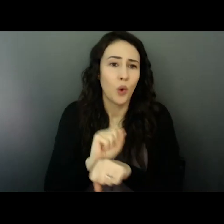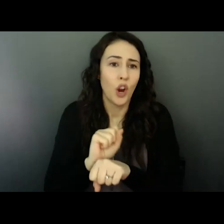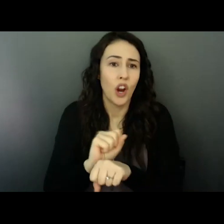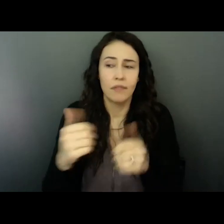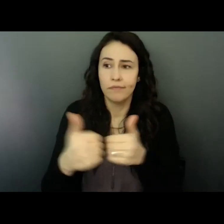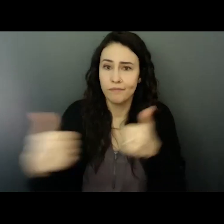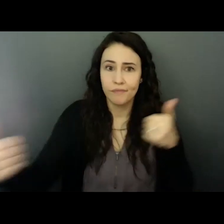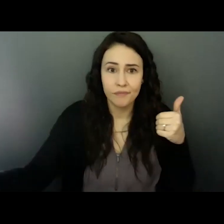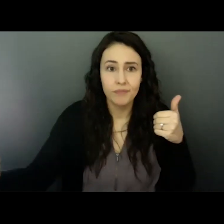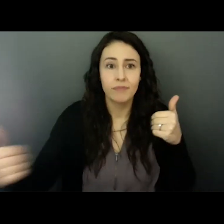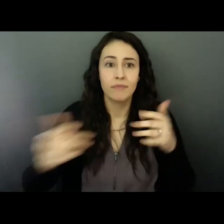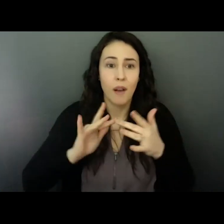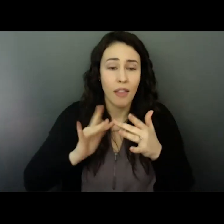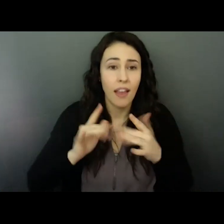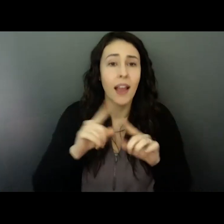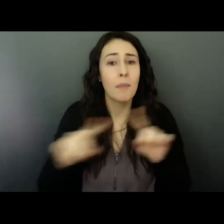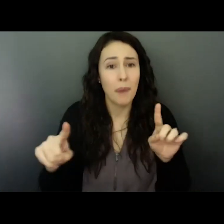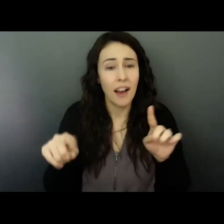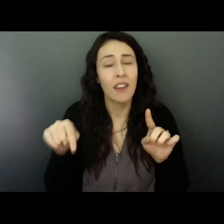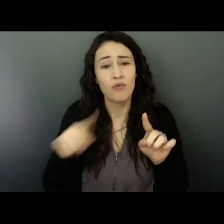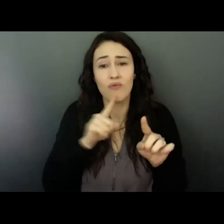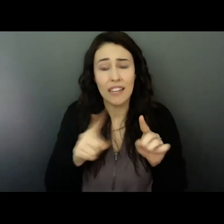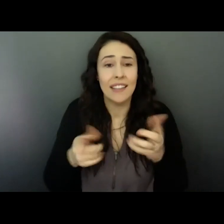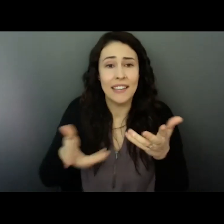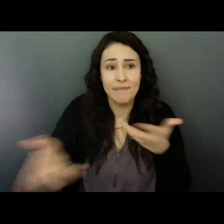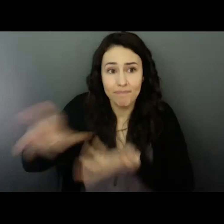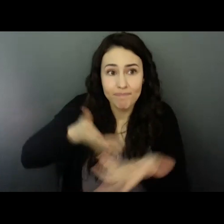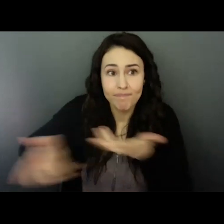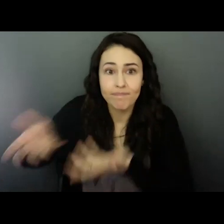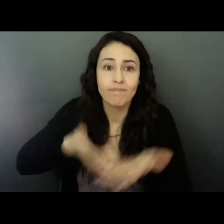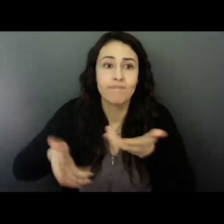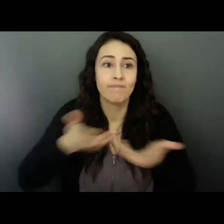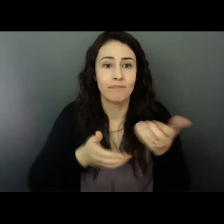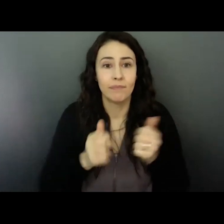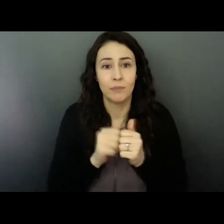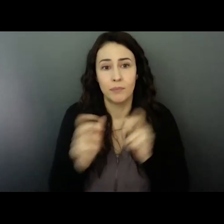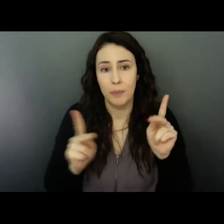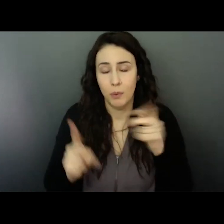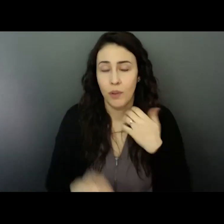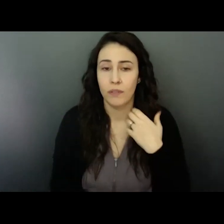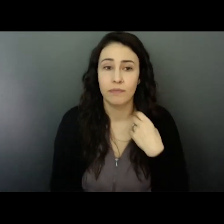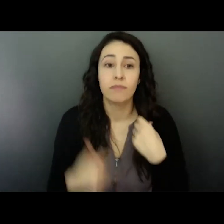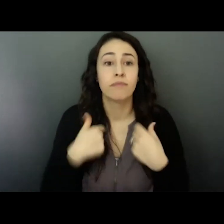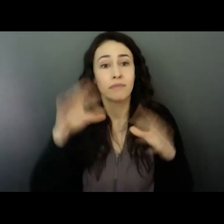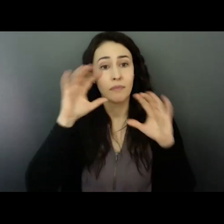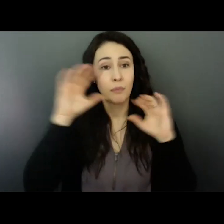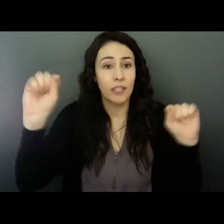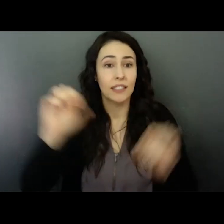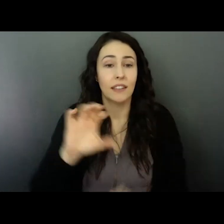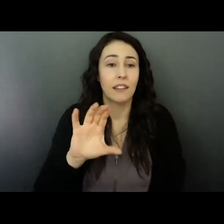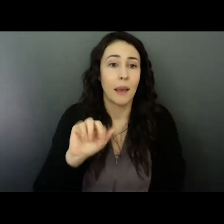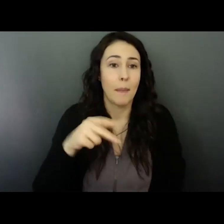format. Ultimately, this is an interpersonal enterprise. I've been president at Capella for almost 8 years.